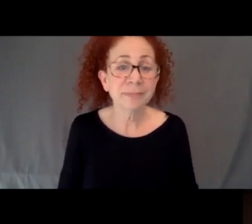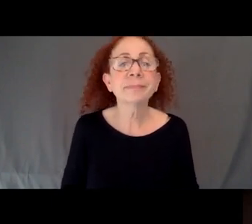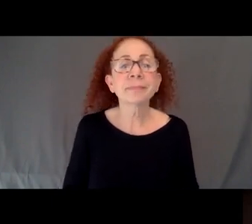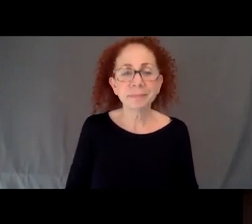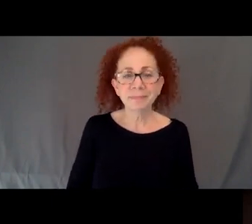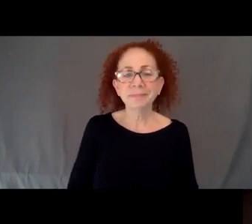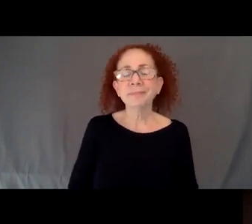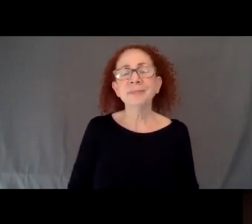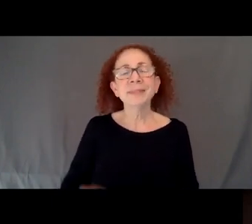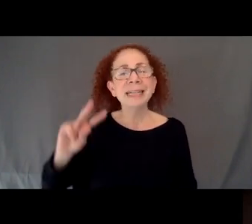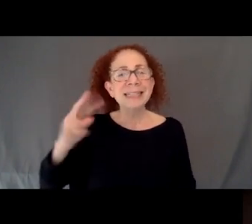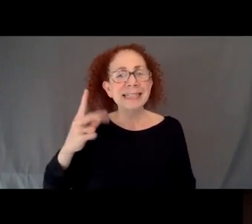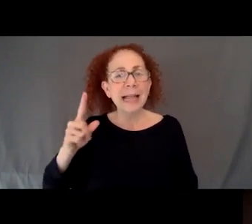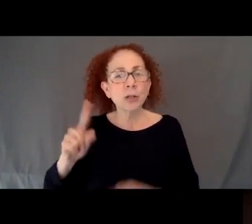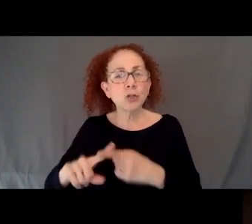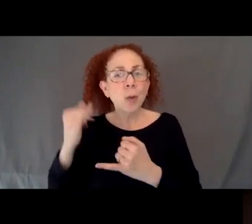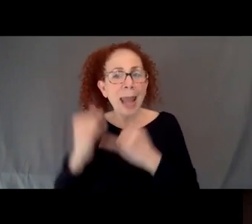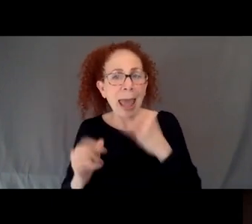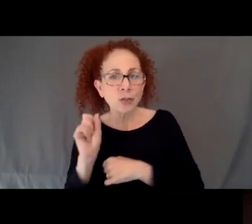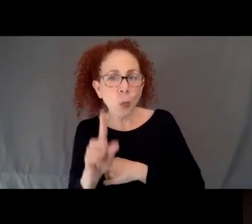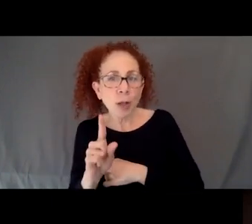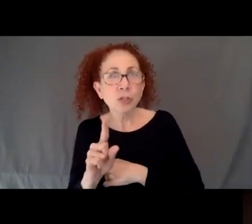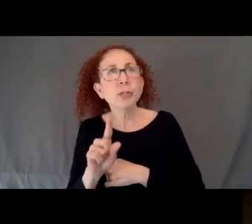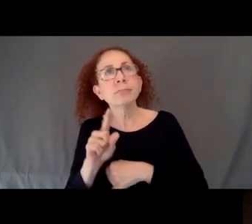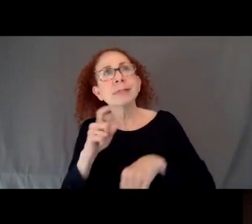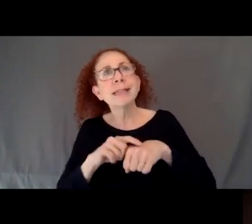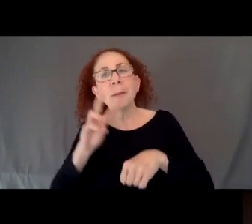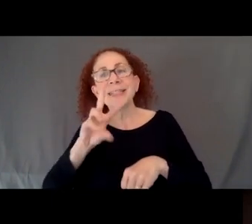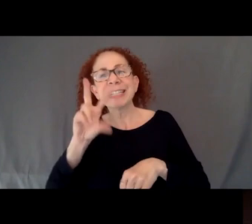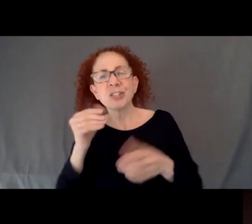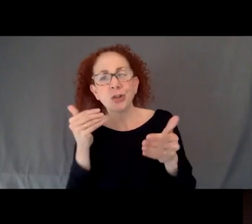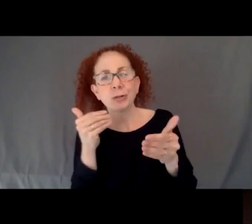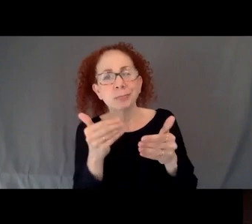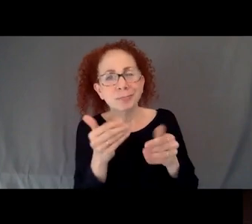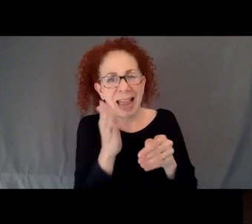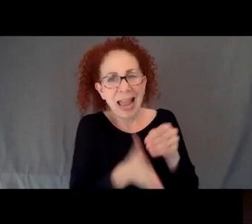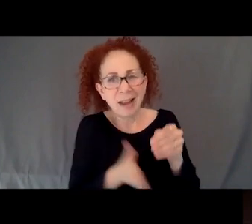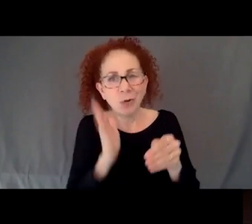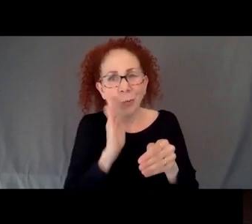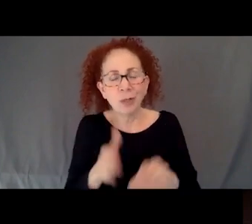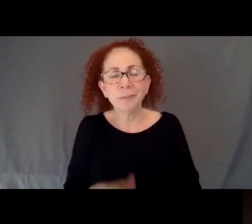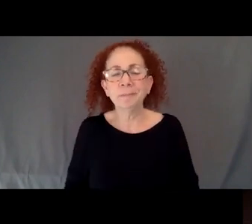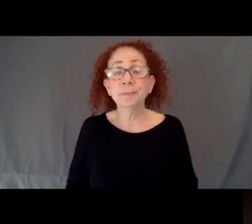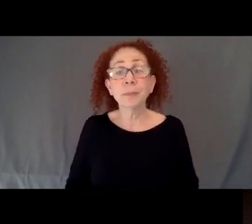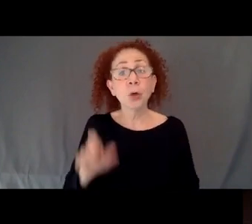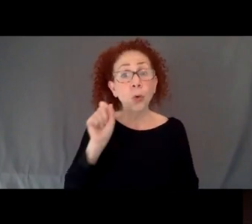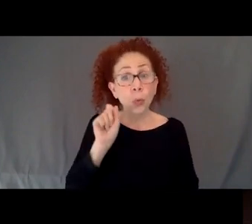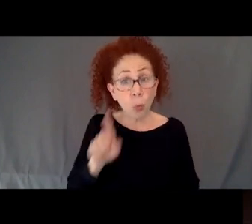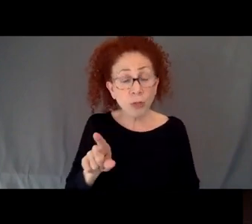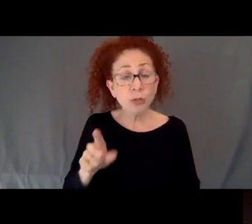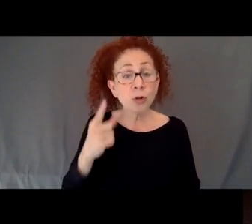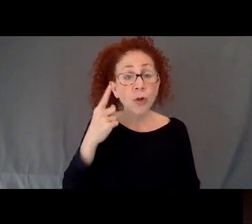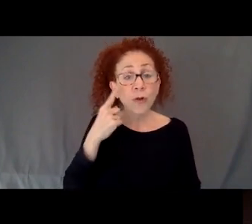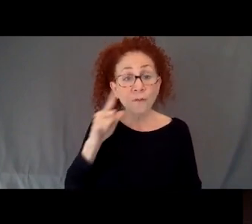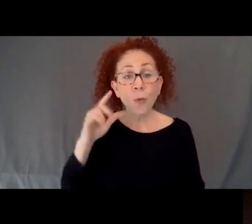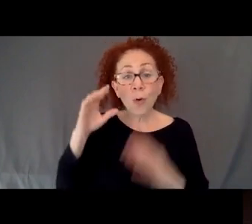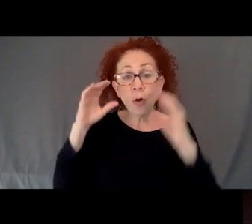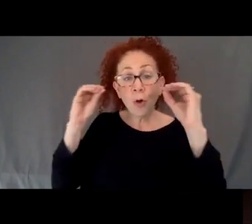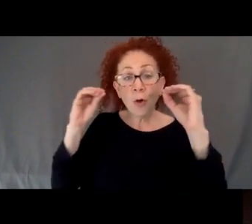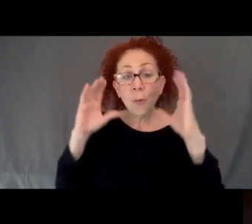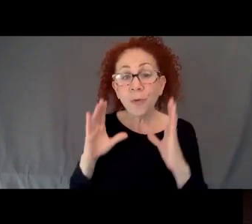But this is our second to last question because we're nearing 6:30, which is our end time. And this is a question that's directed at